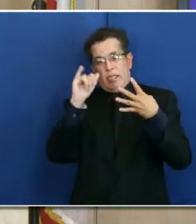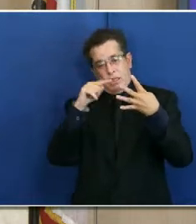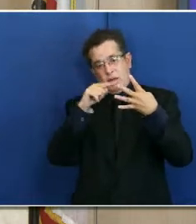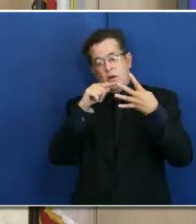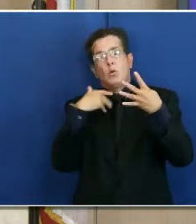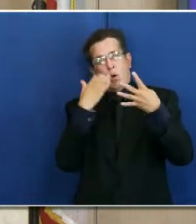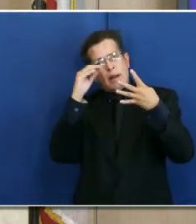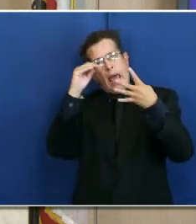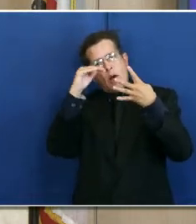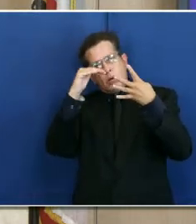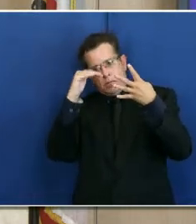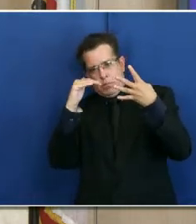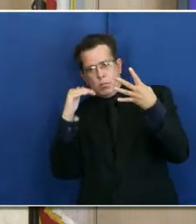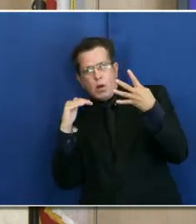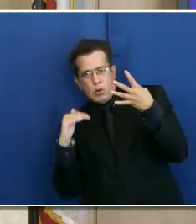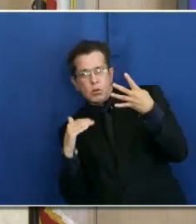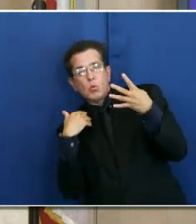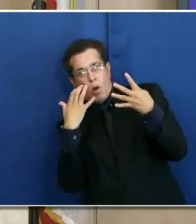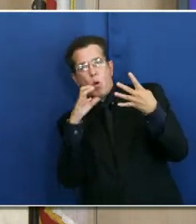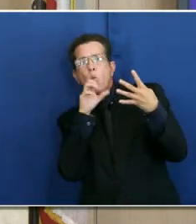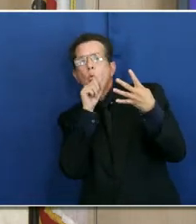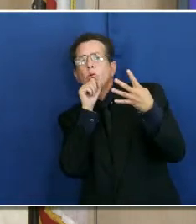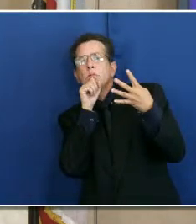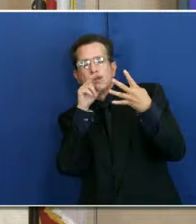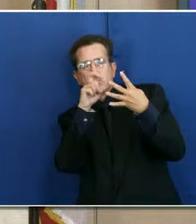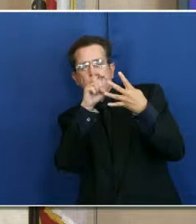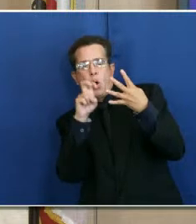down and see our case counts decline to get to orange